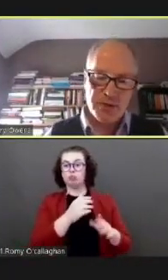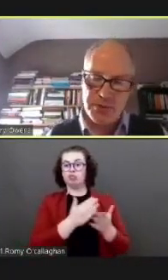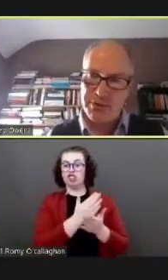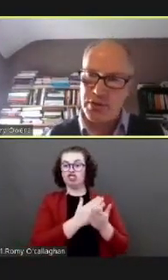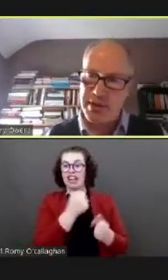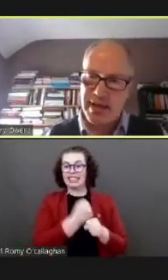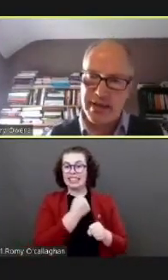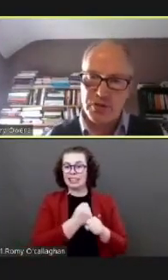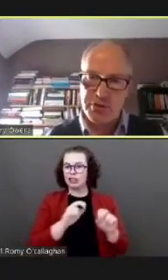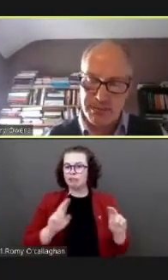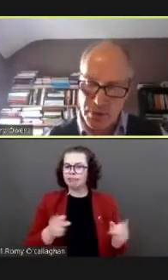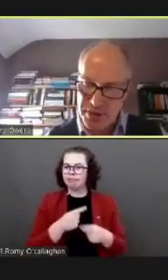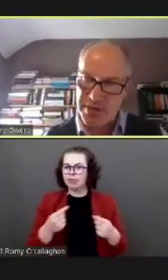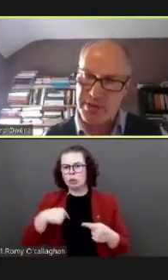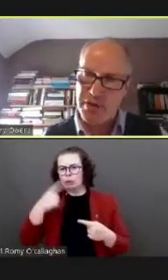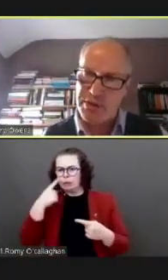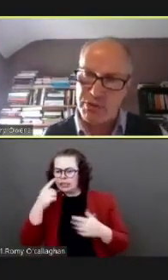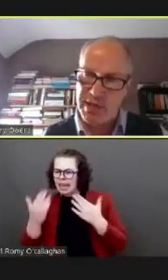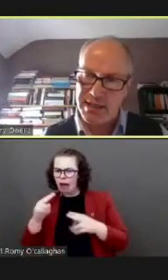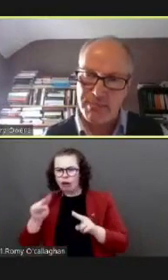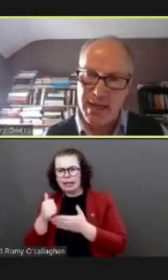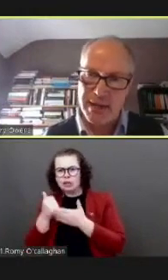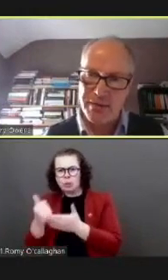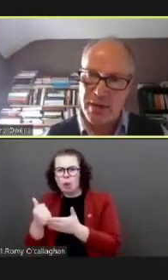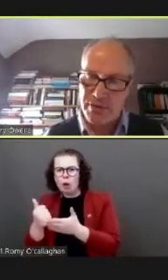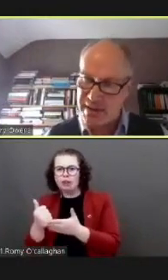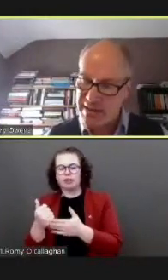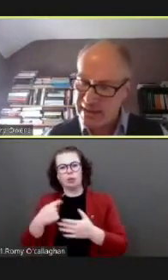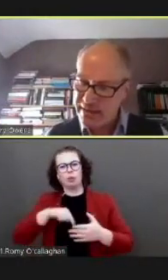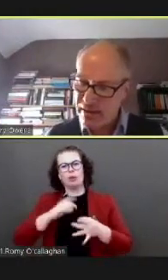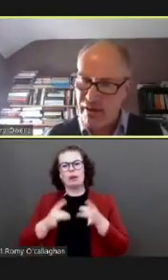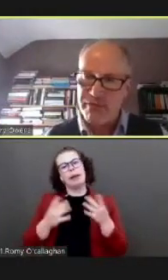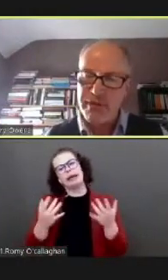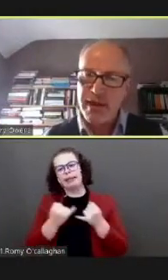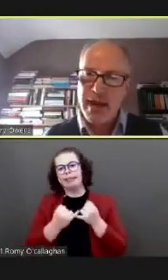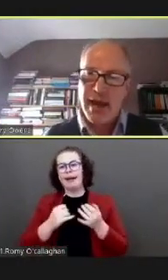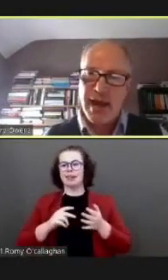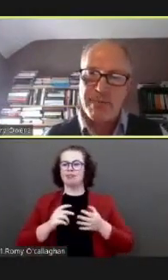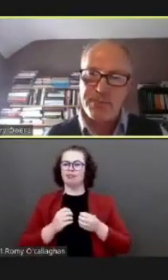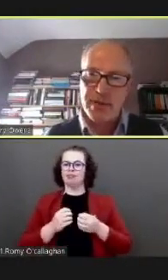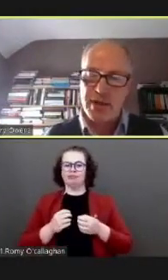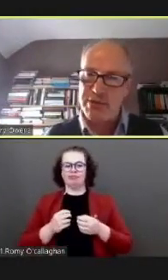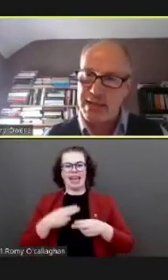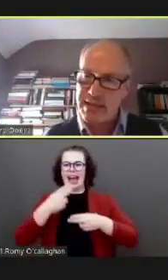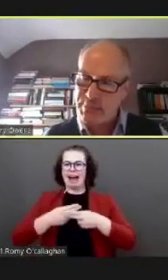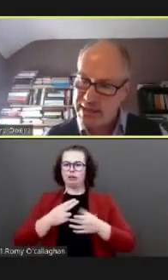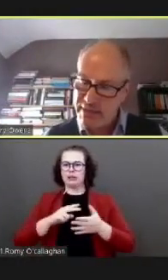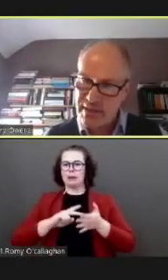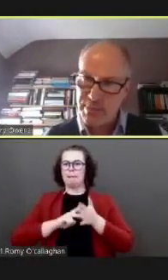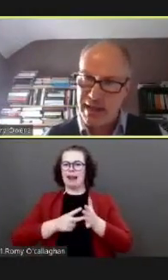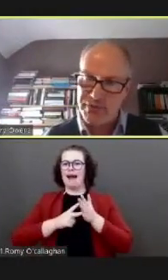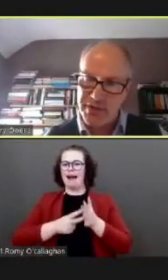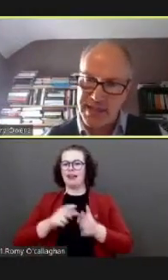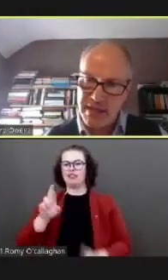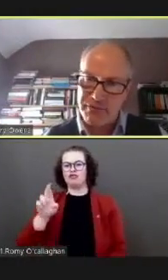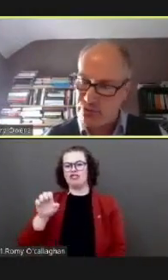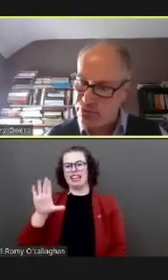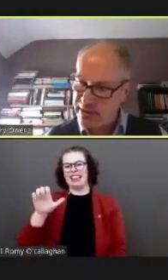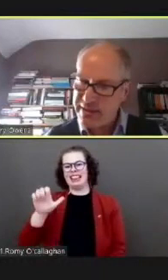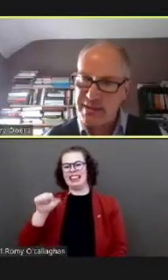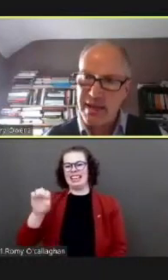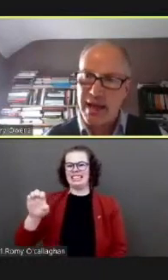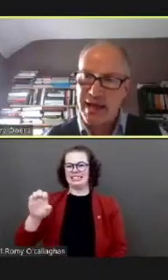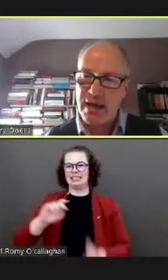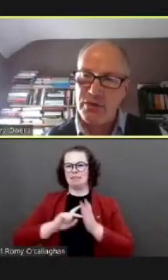So we would look at that. So as much as there is a release plan, there is a set of There is a specific plan for the day